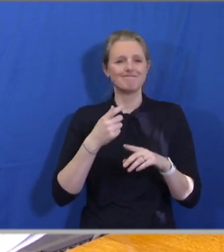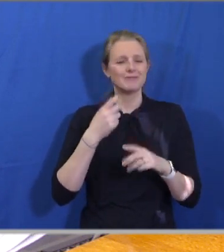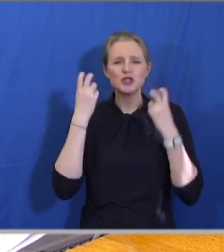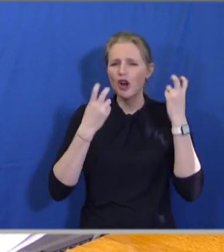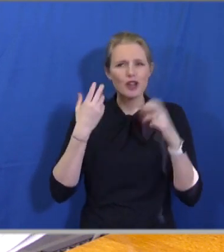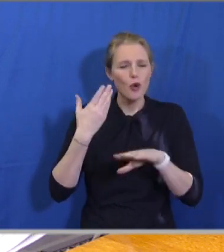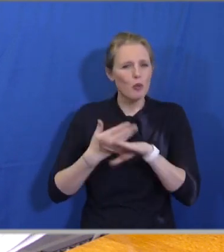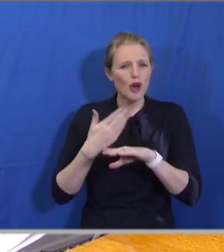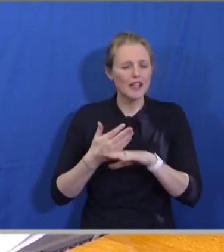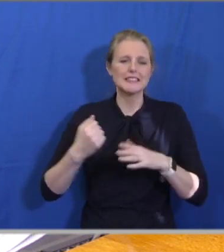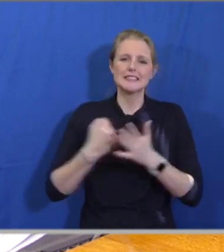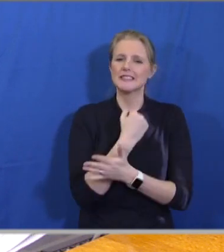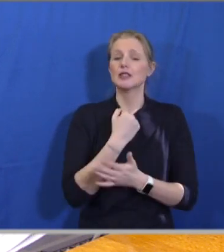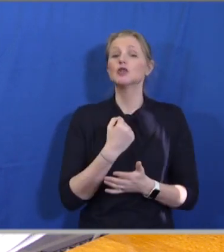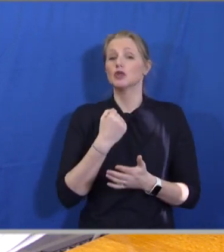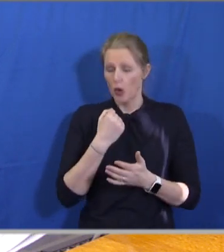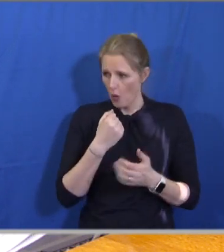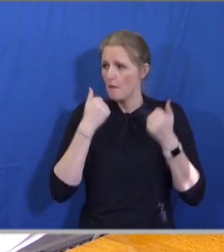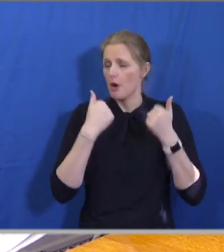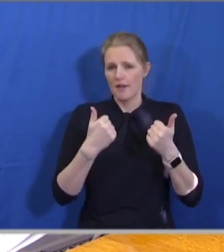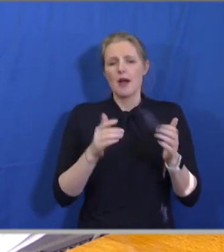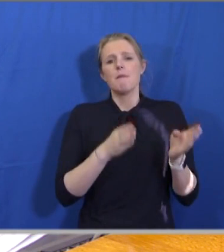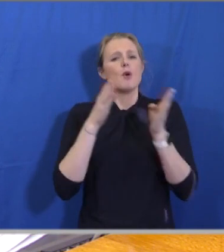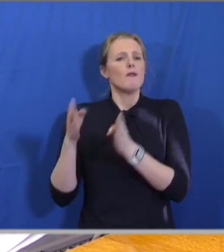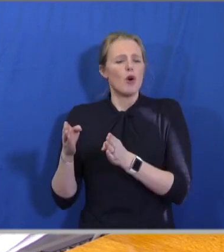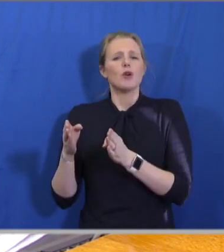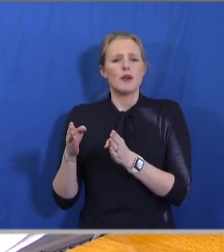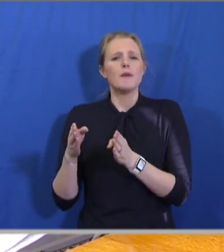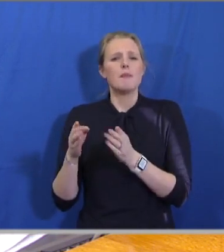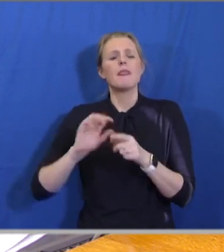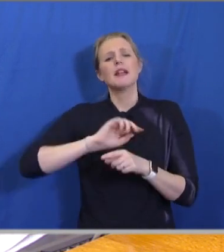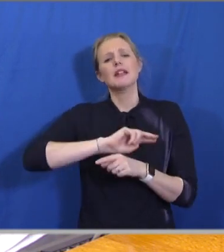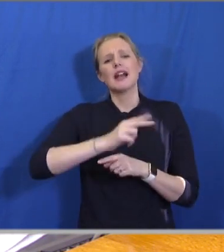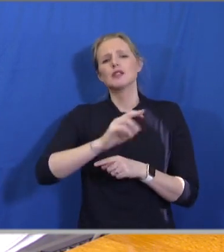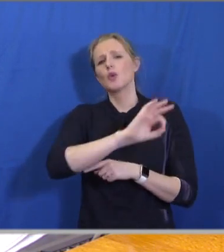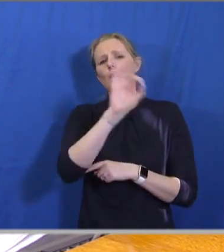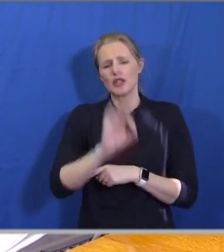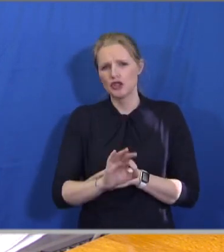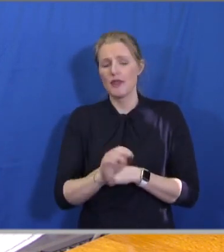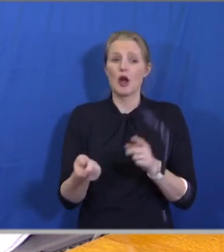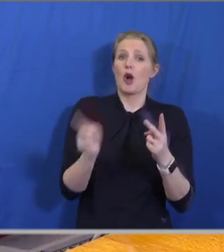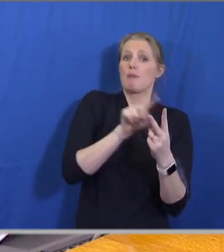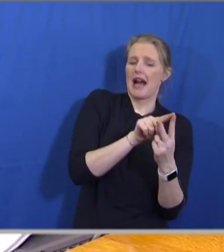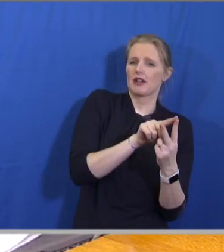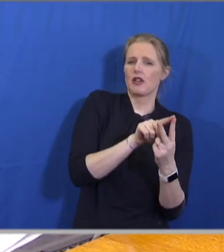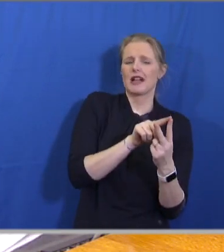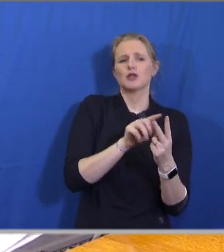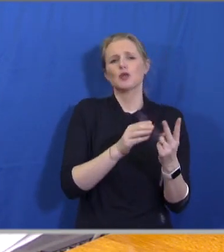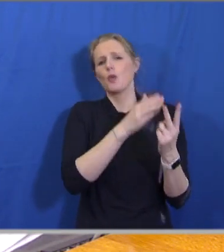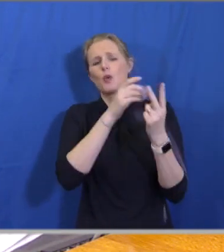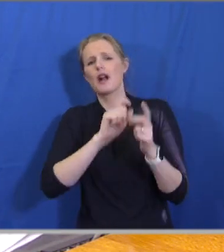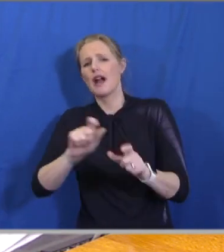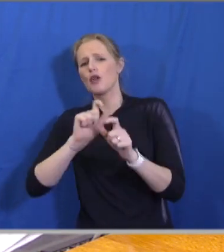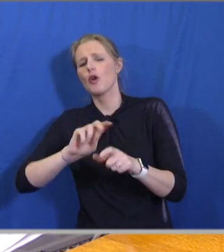that could be an issue. So what I'll do, Colin, is I'll move on to the next questioner, and we'll come back to that, and we'll either get that information back for you in